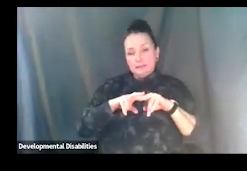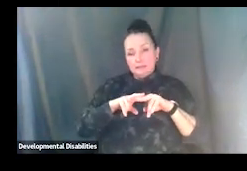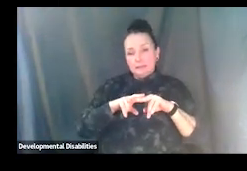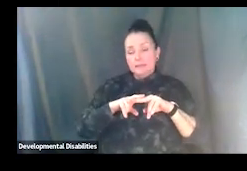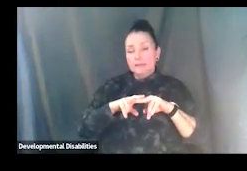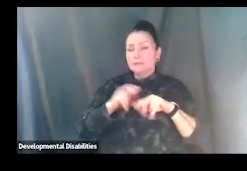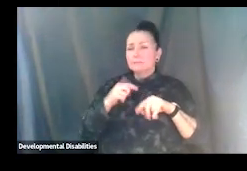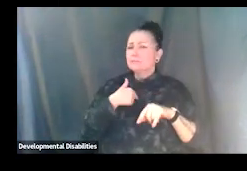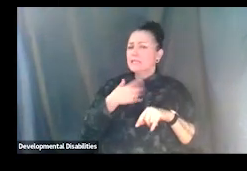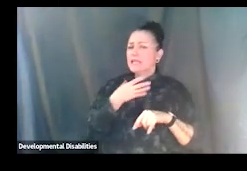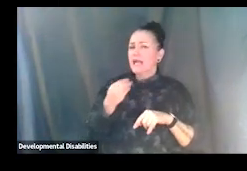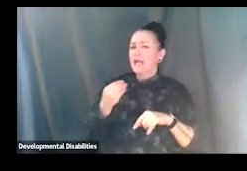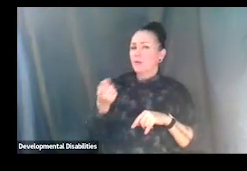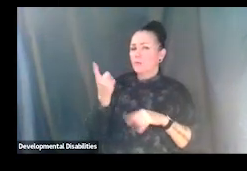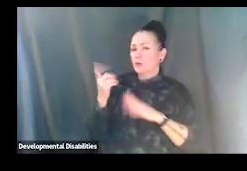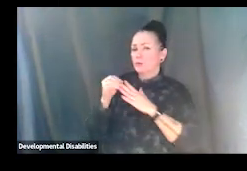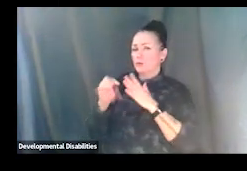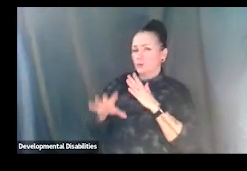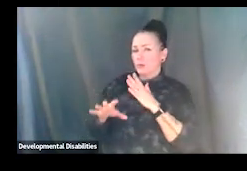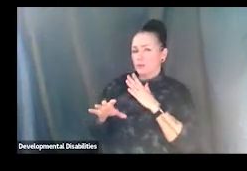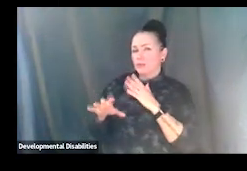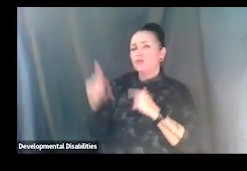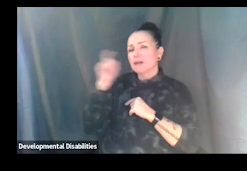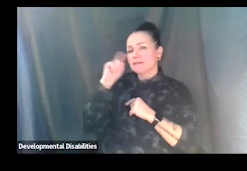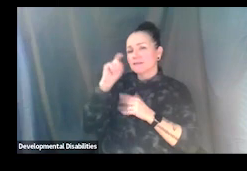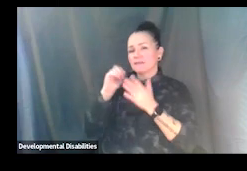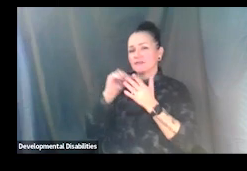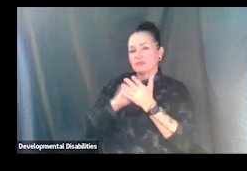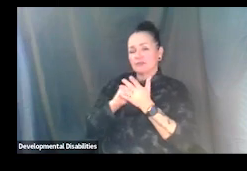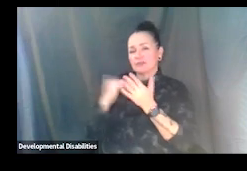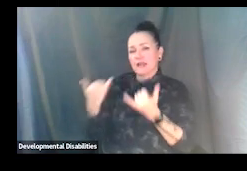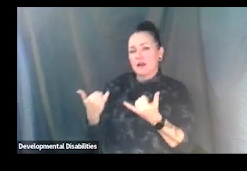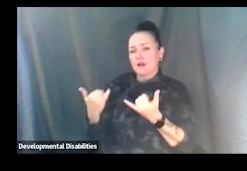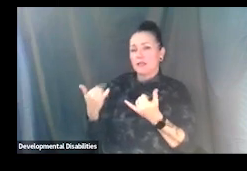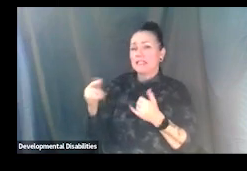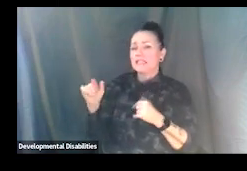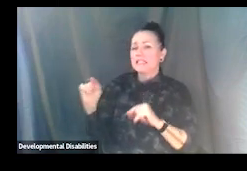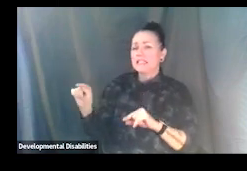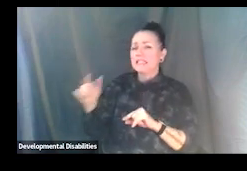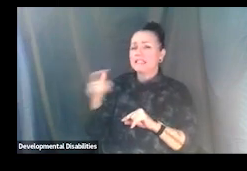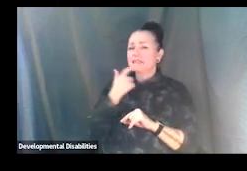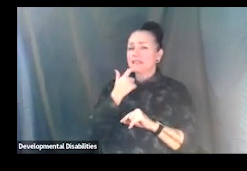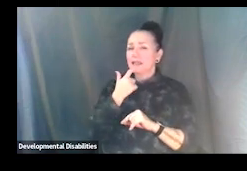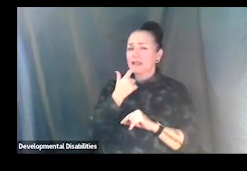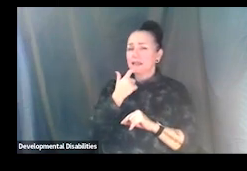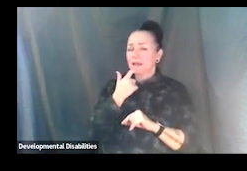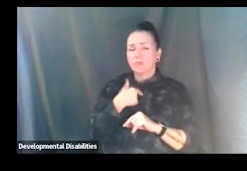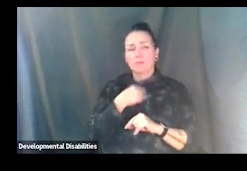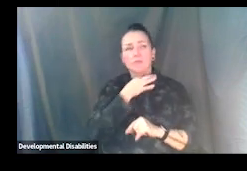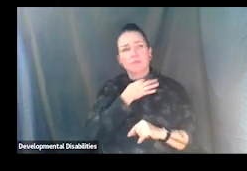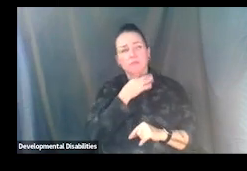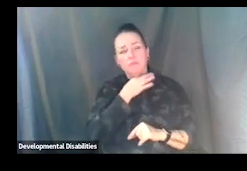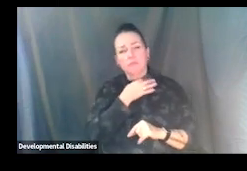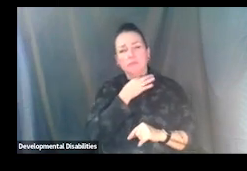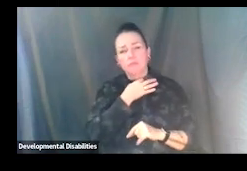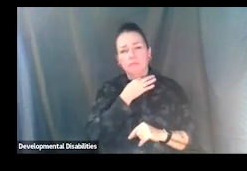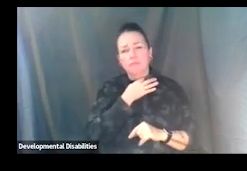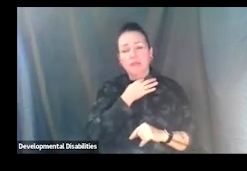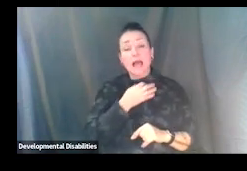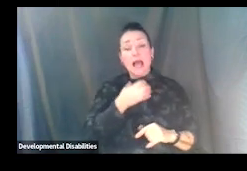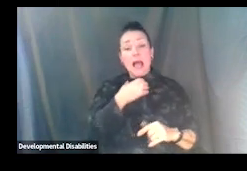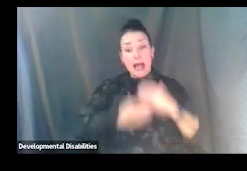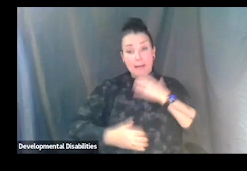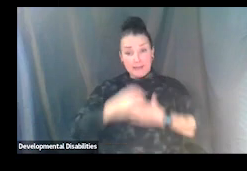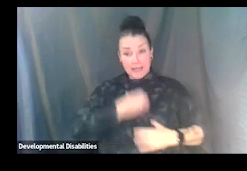with me right now, he and I were talking today about, is it actually the appetite goes up or is it satiation goes down? And I think it's probably the satiation goes down, but